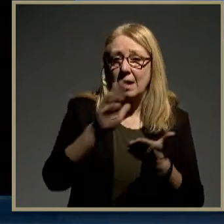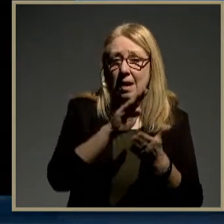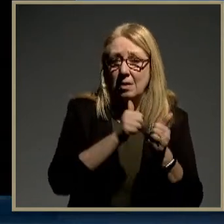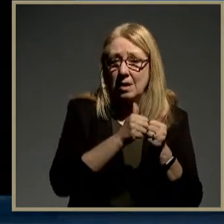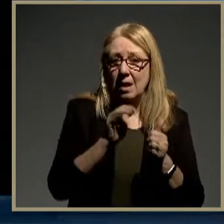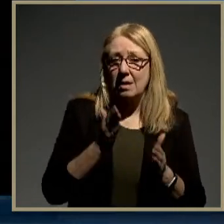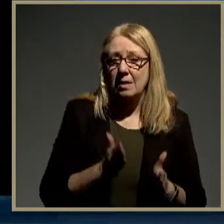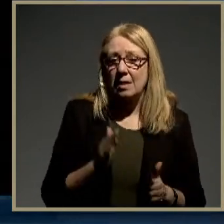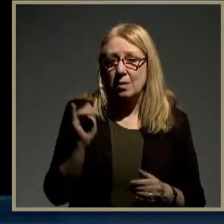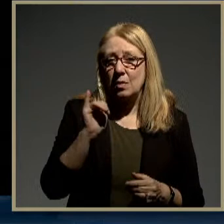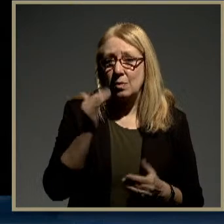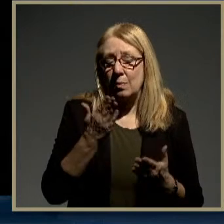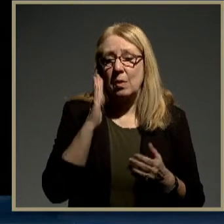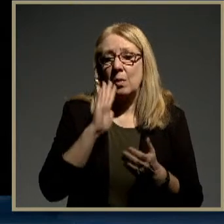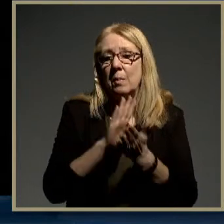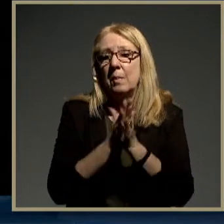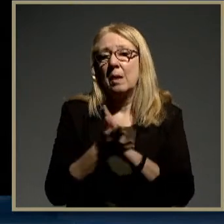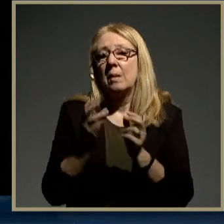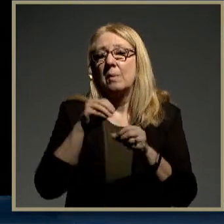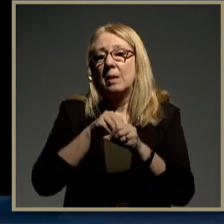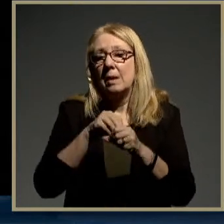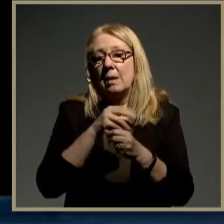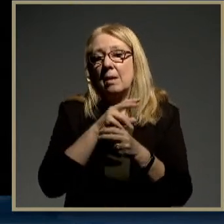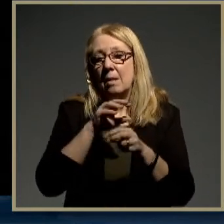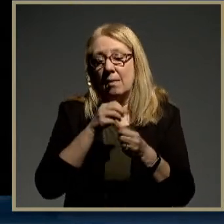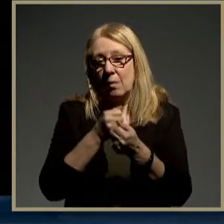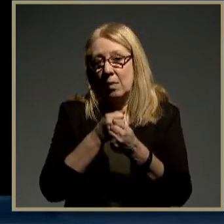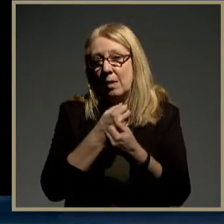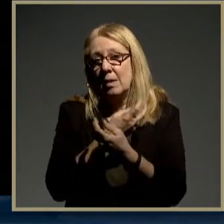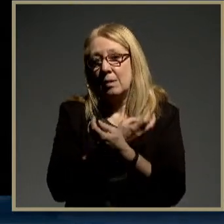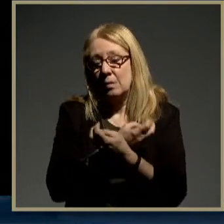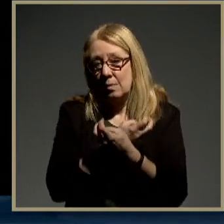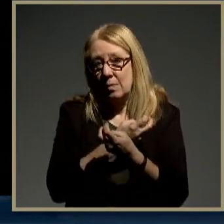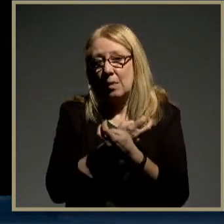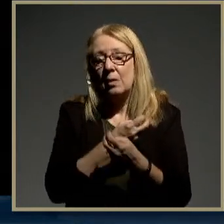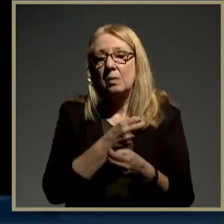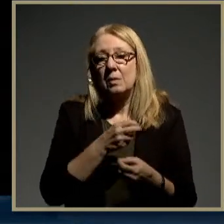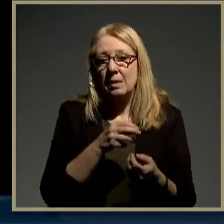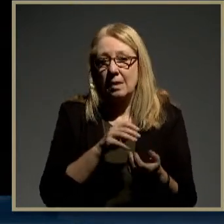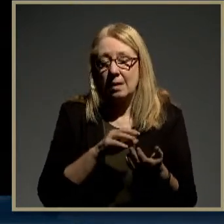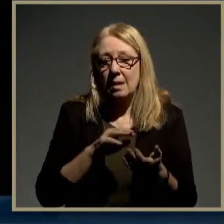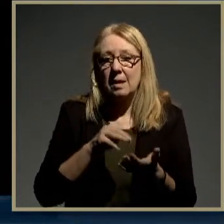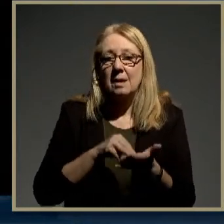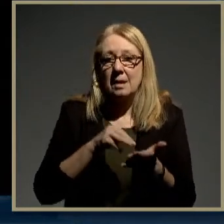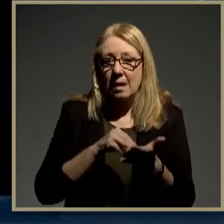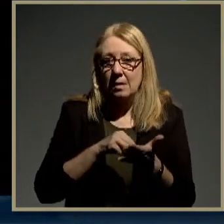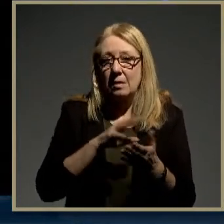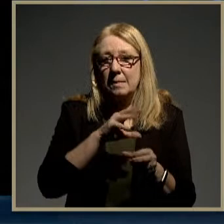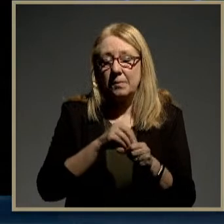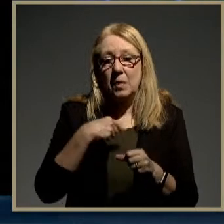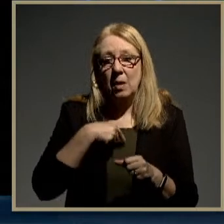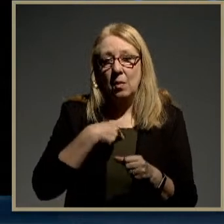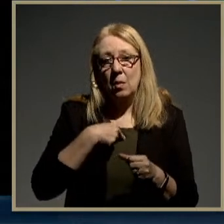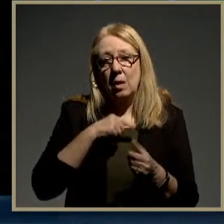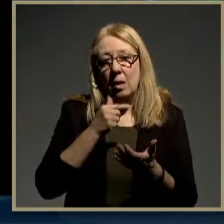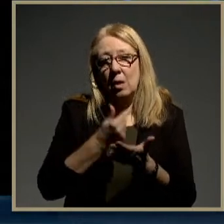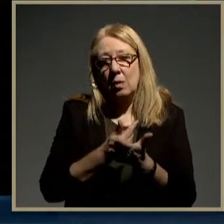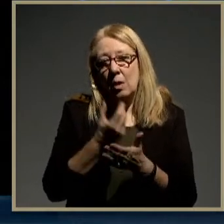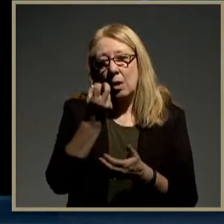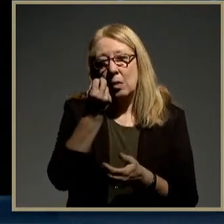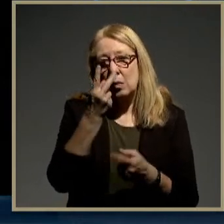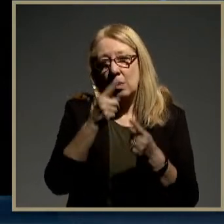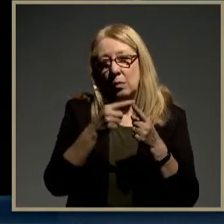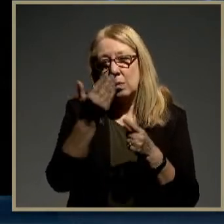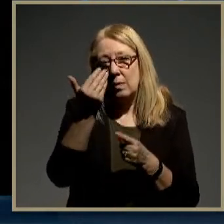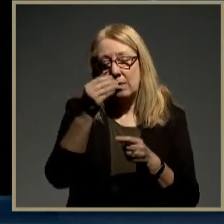And they also might end up in orthopedic practices. Several have incorporated sports nutritionists. So there are a lot of opportunities. We graduate 12 to 15